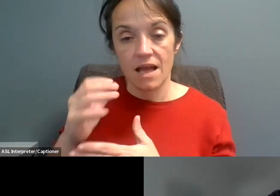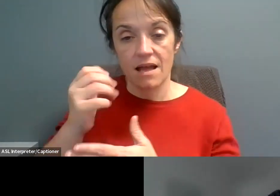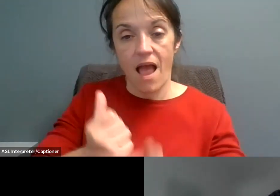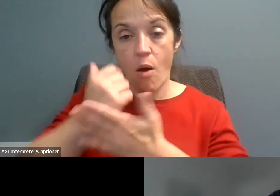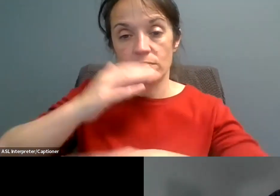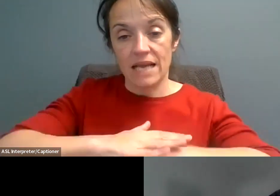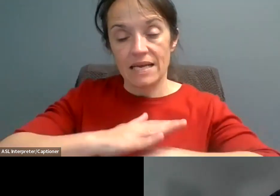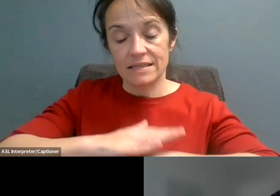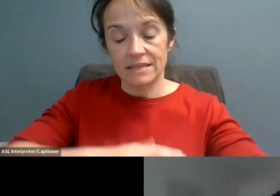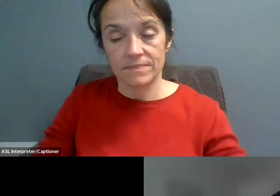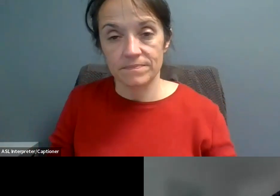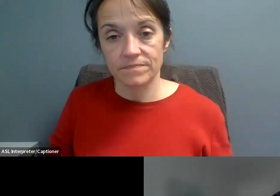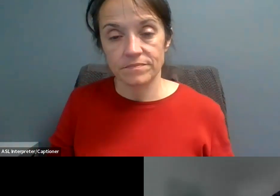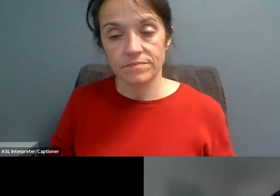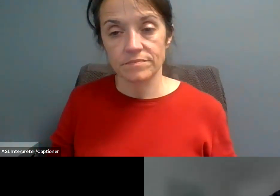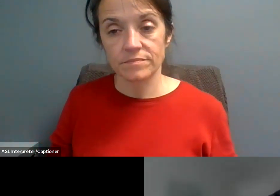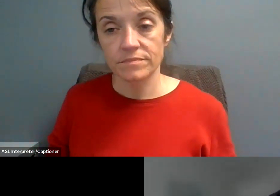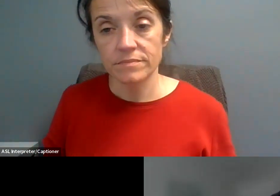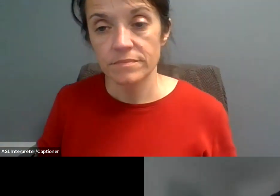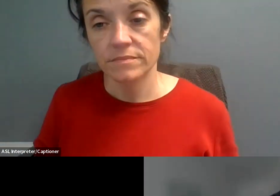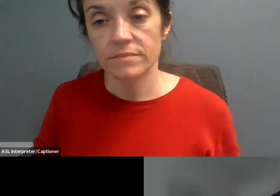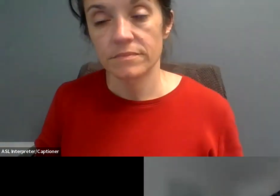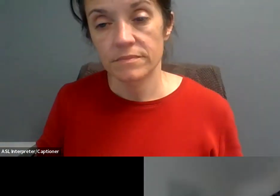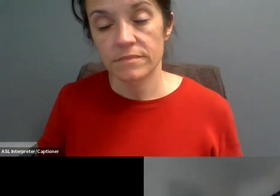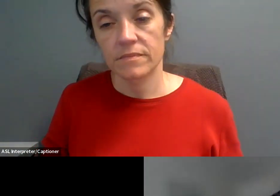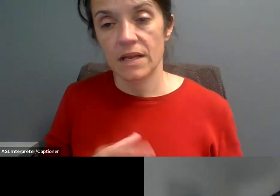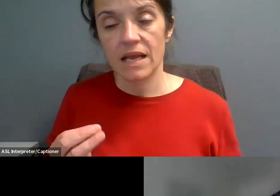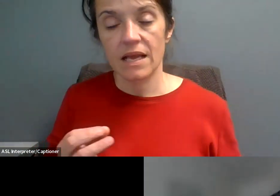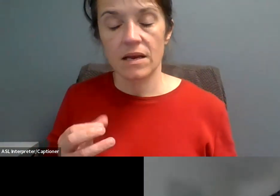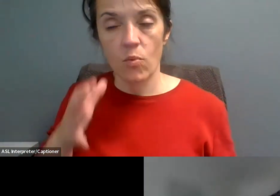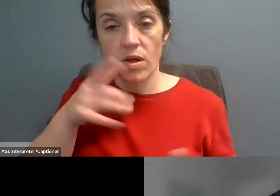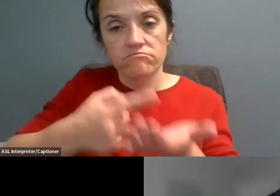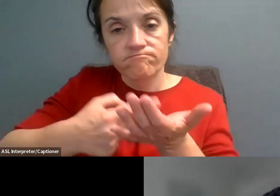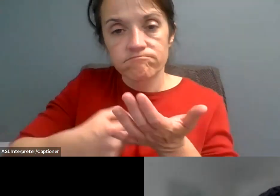to update the download feature for the projects and results. So